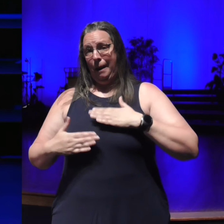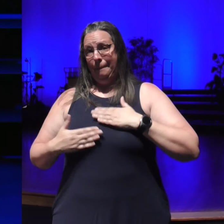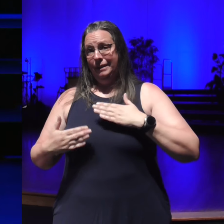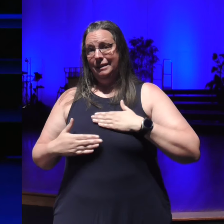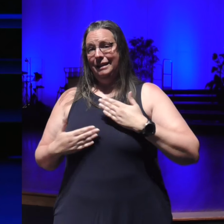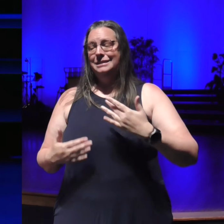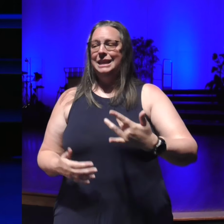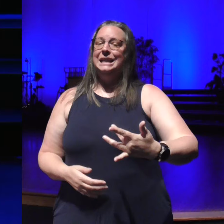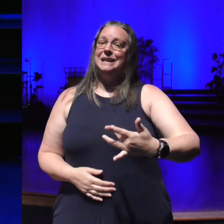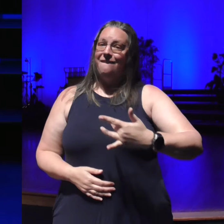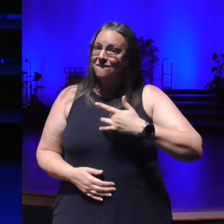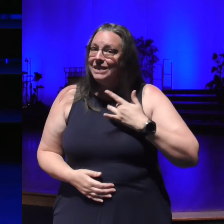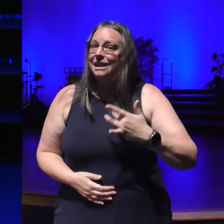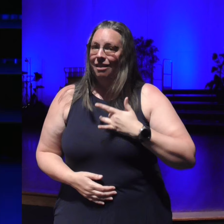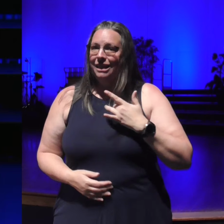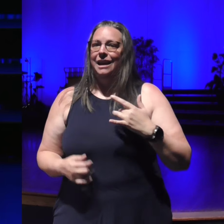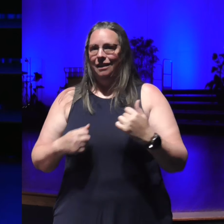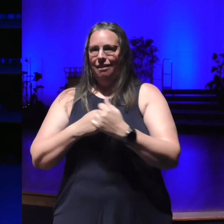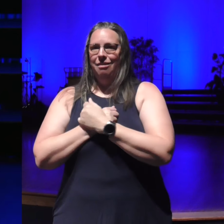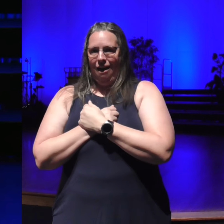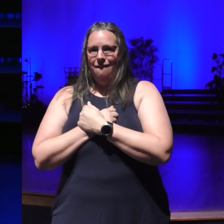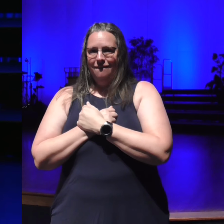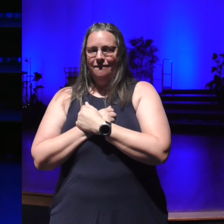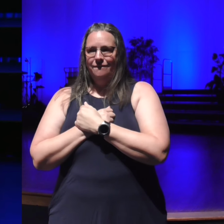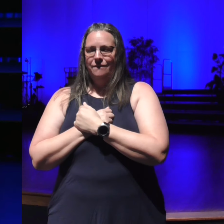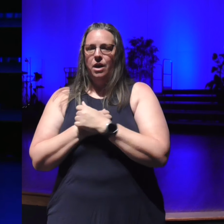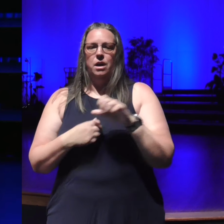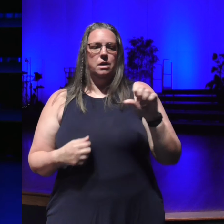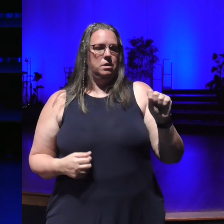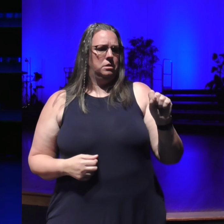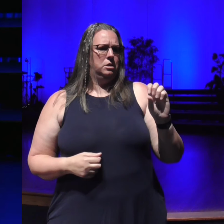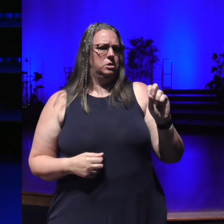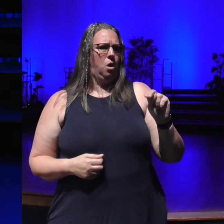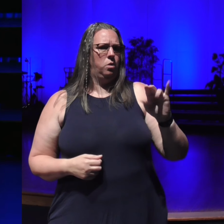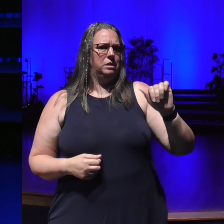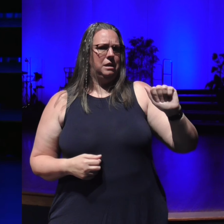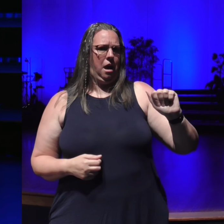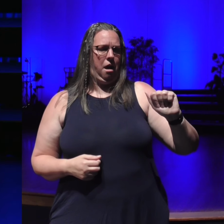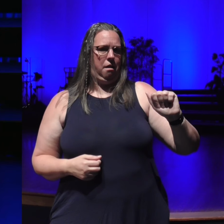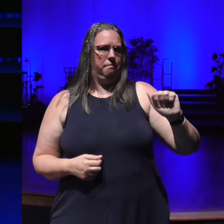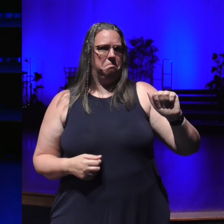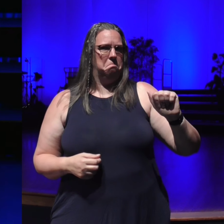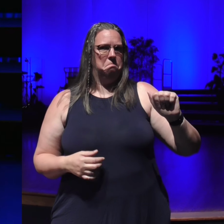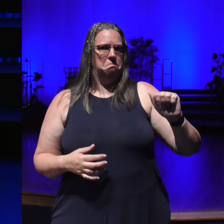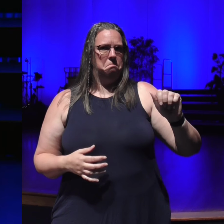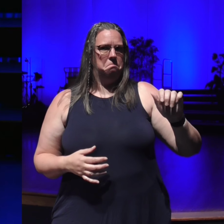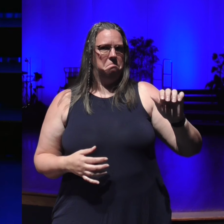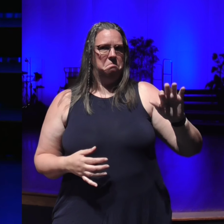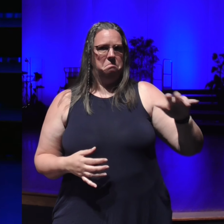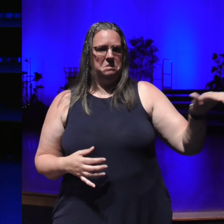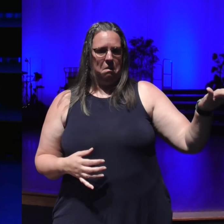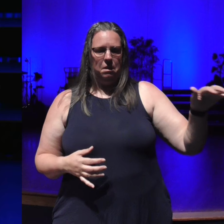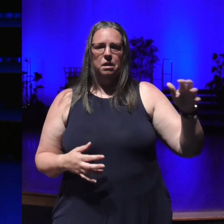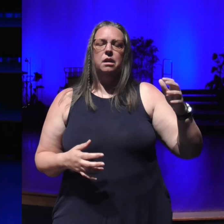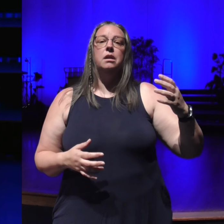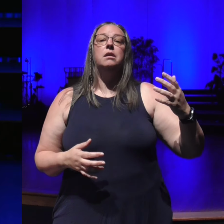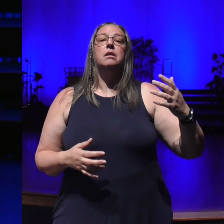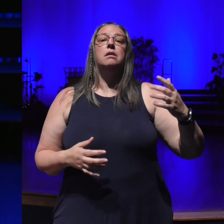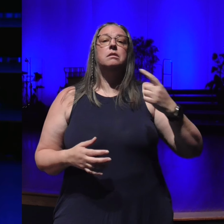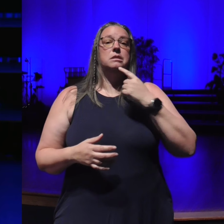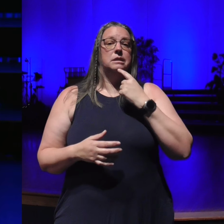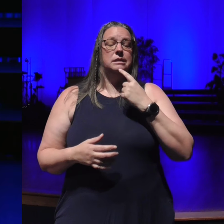loved. Sonia Lyubomirsky, a social scientist, shares, to feel that the people in your life truly get